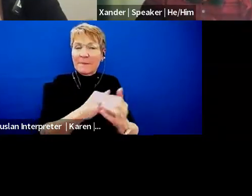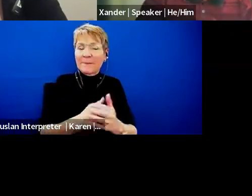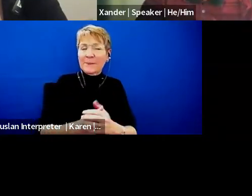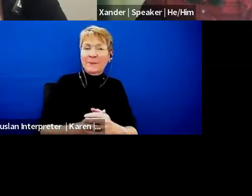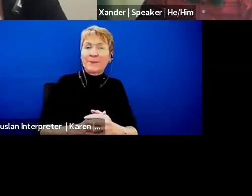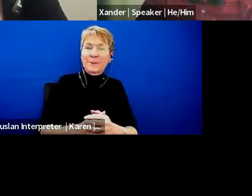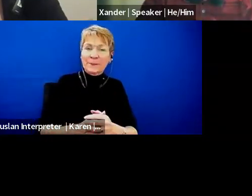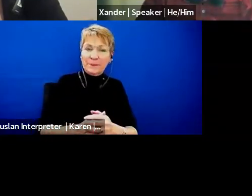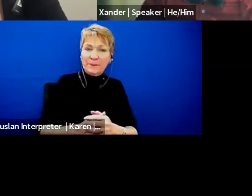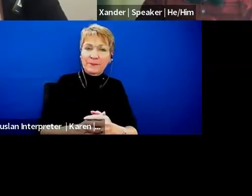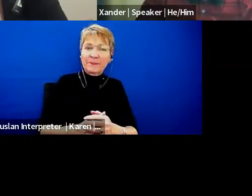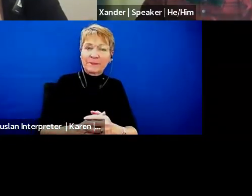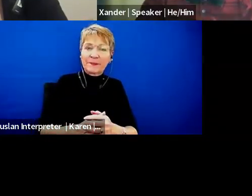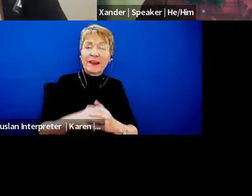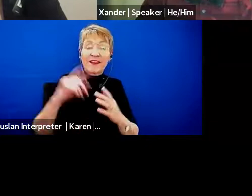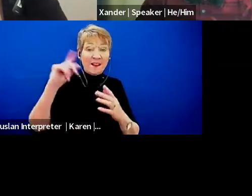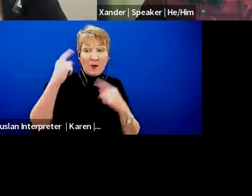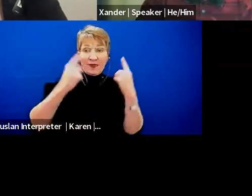thinking about during a child's early life.